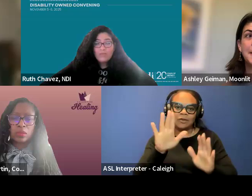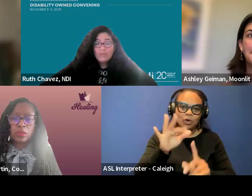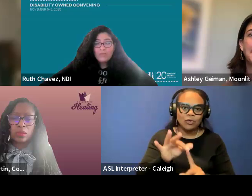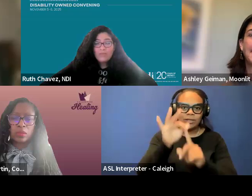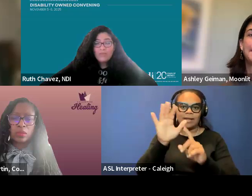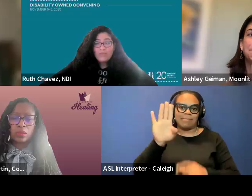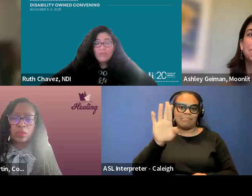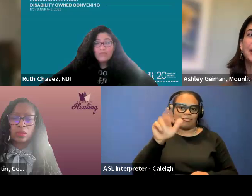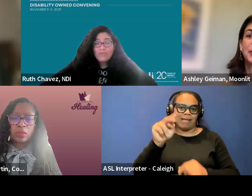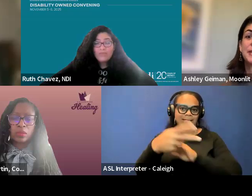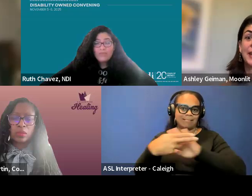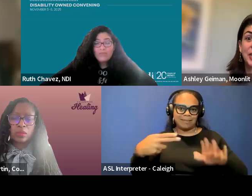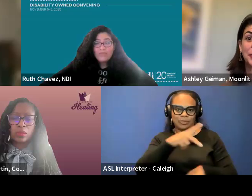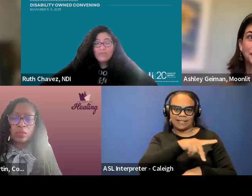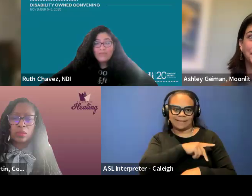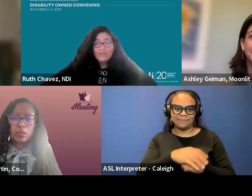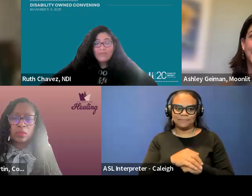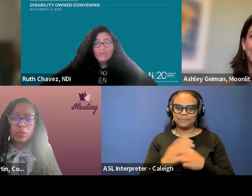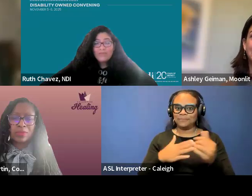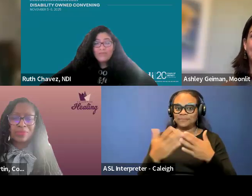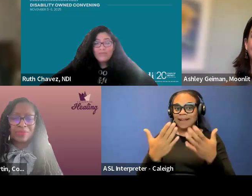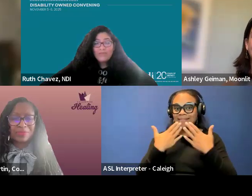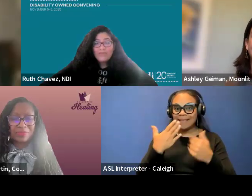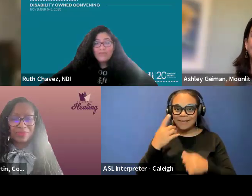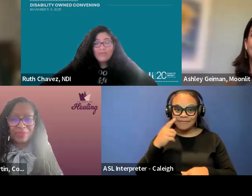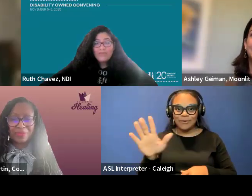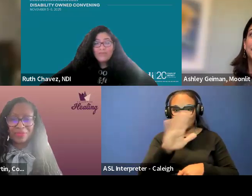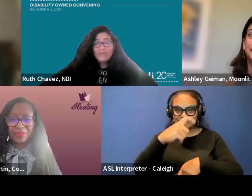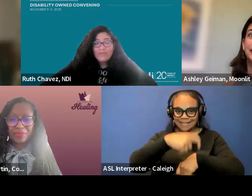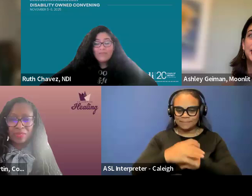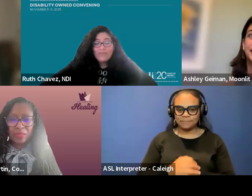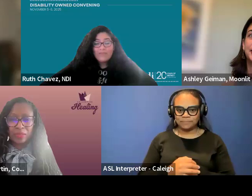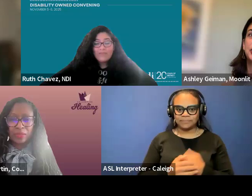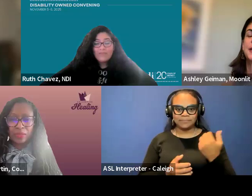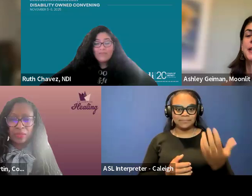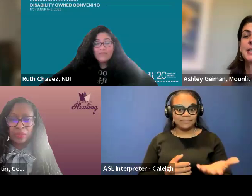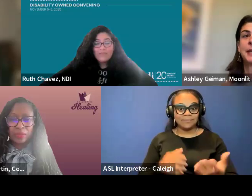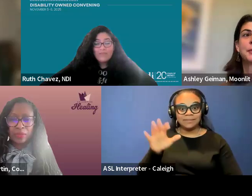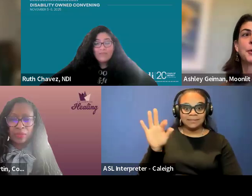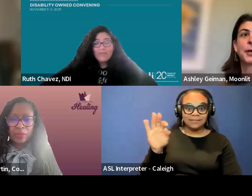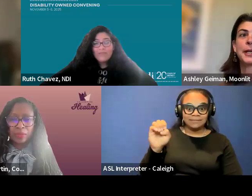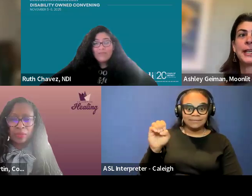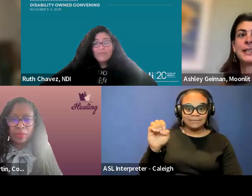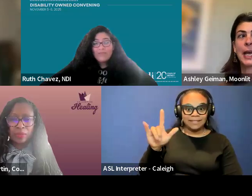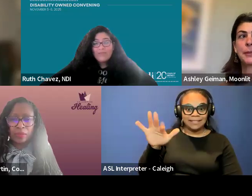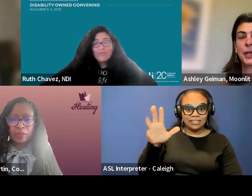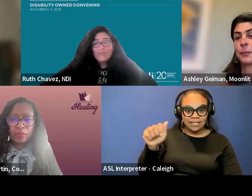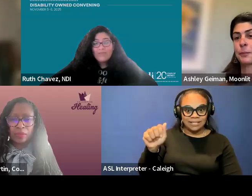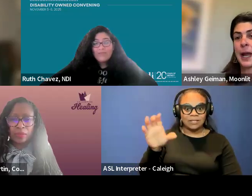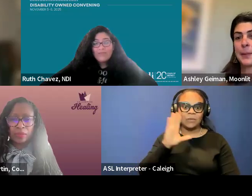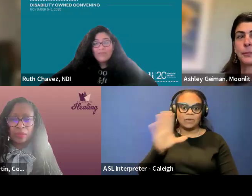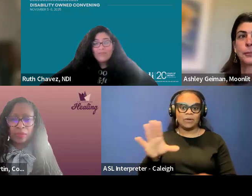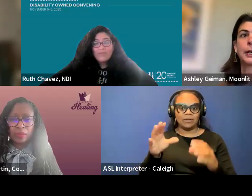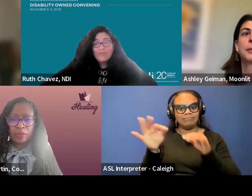personality. Anyways, thank you for your time. And here is Felicia. She's going to speak more in depth